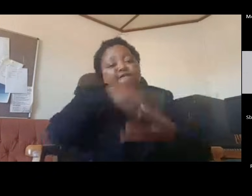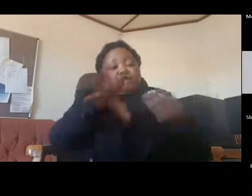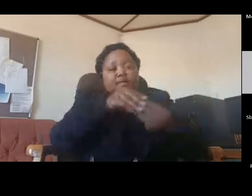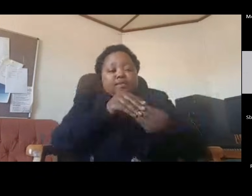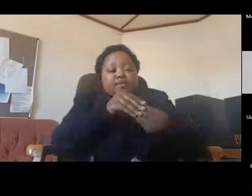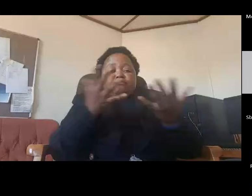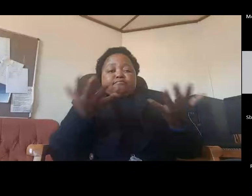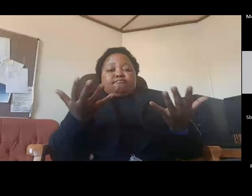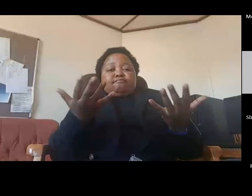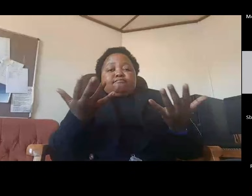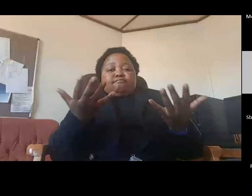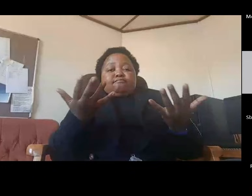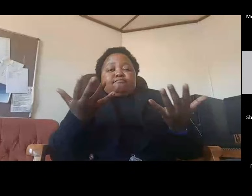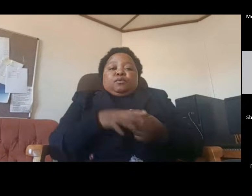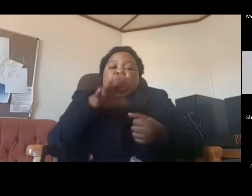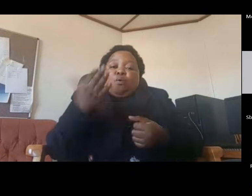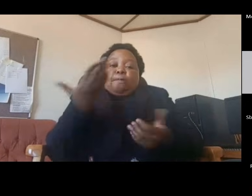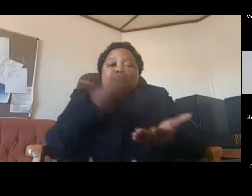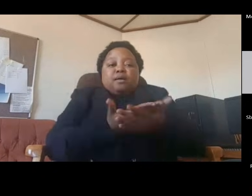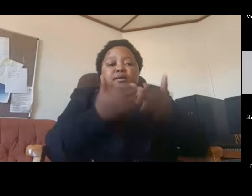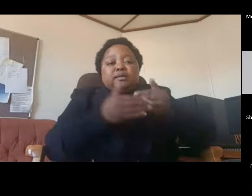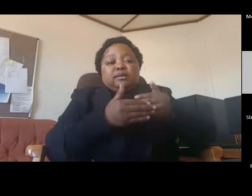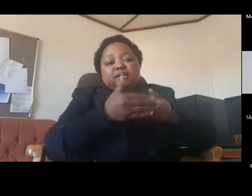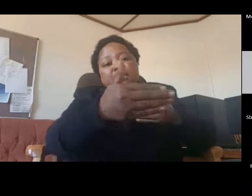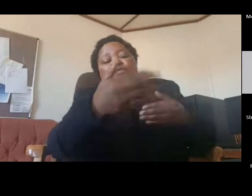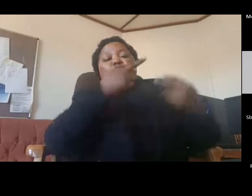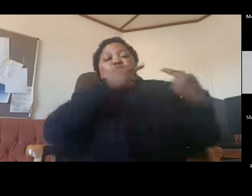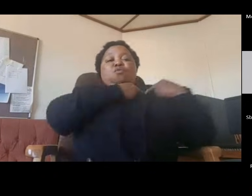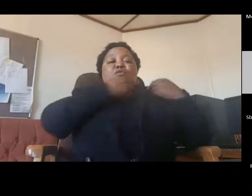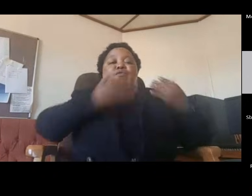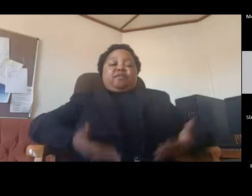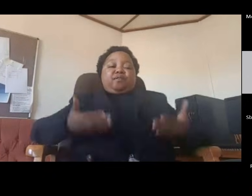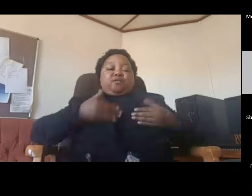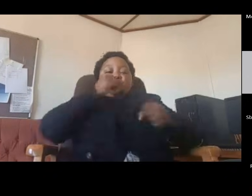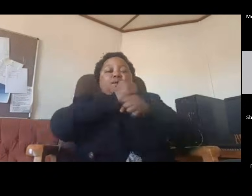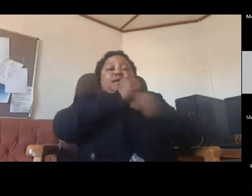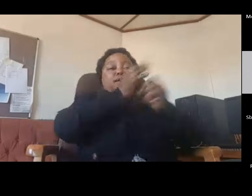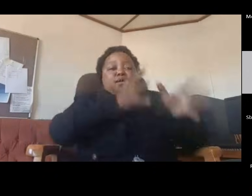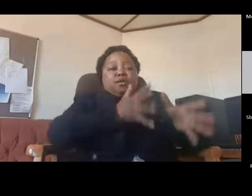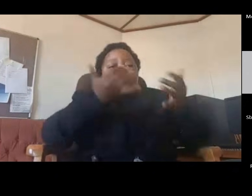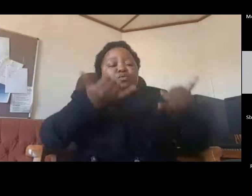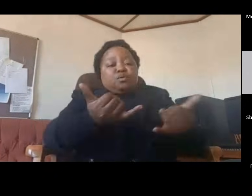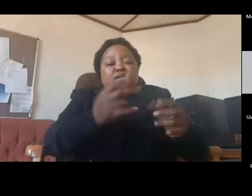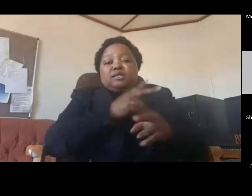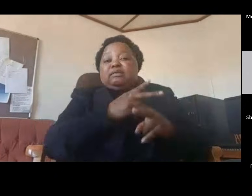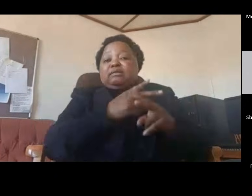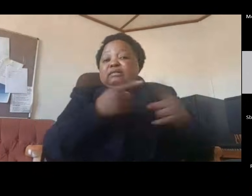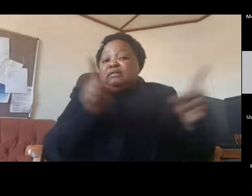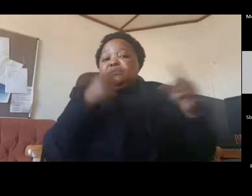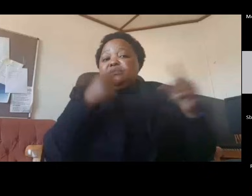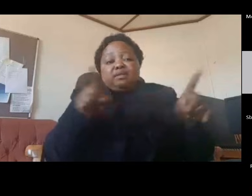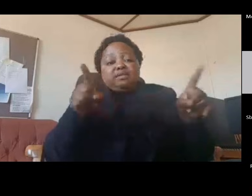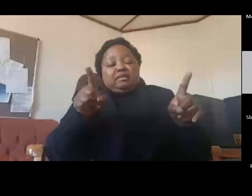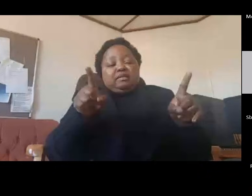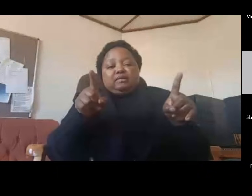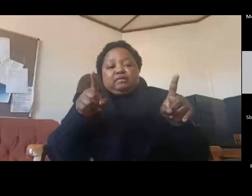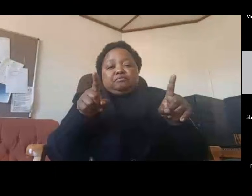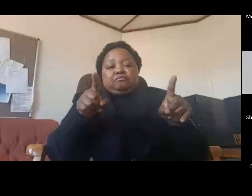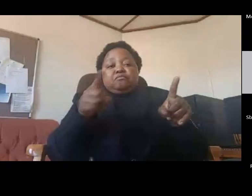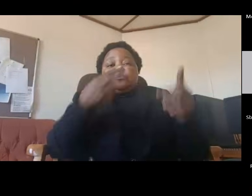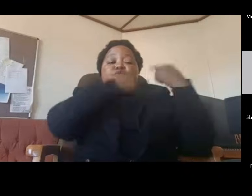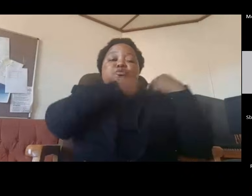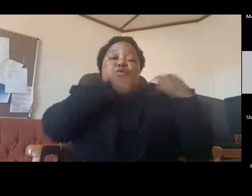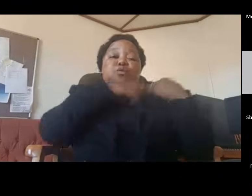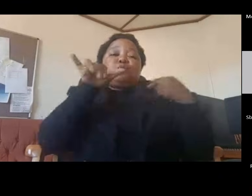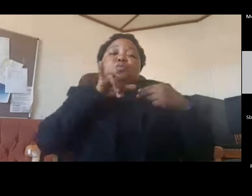extends into the role of the health worker as well. So there's a different set of responsibilities that are involved in responding